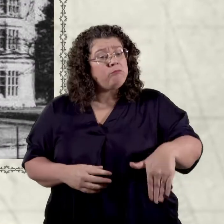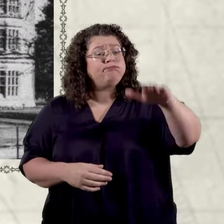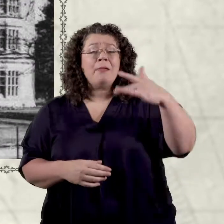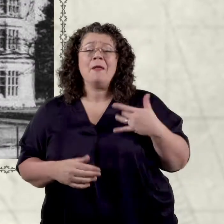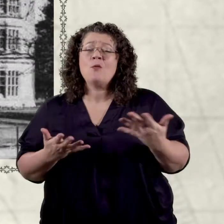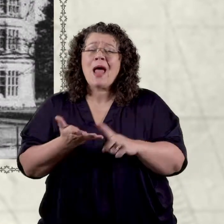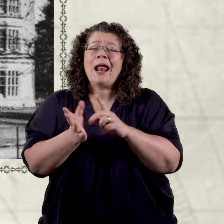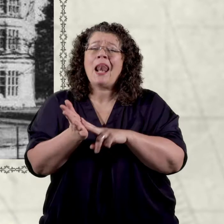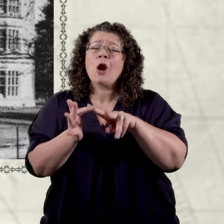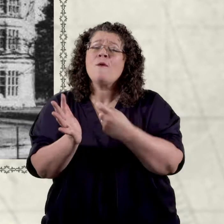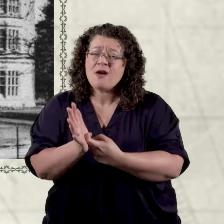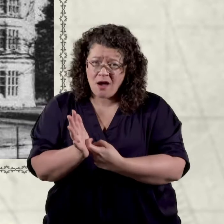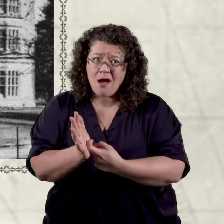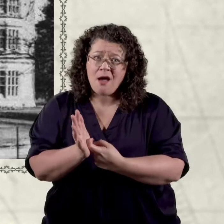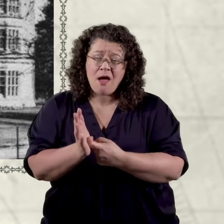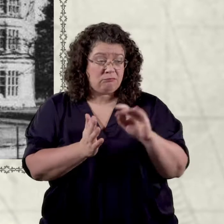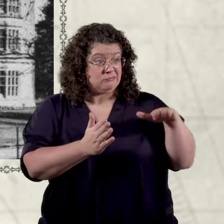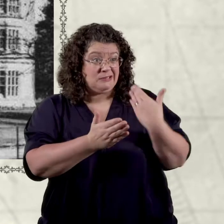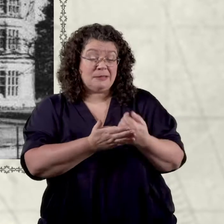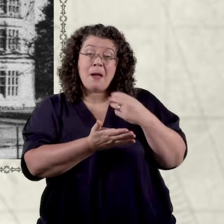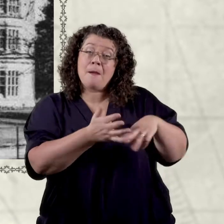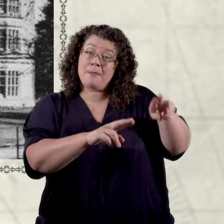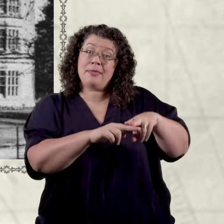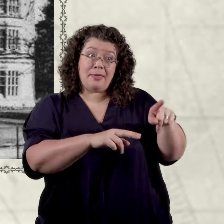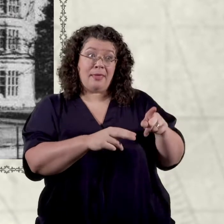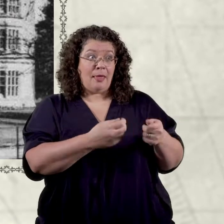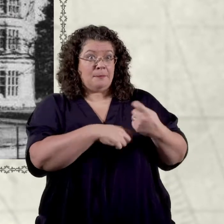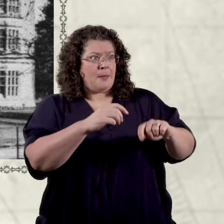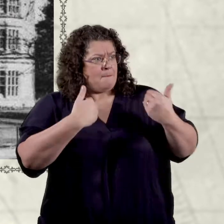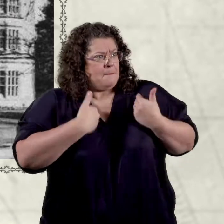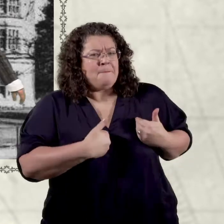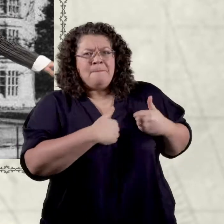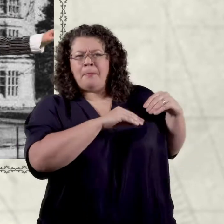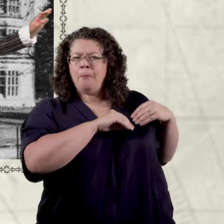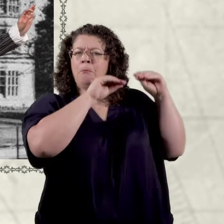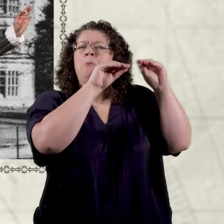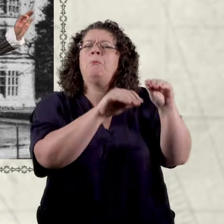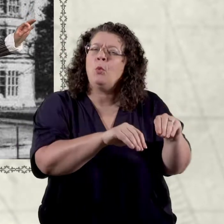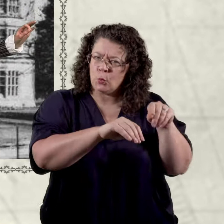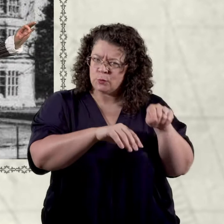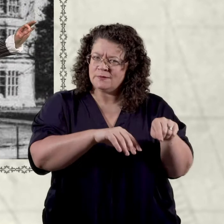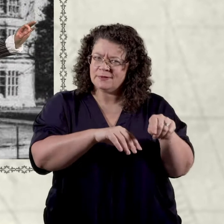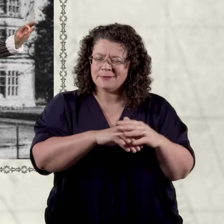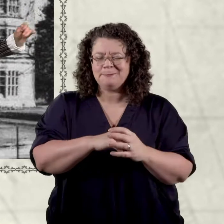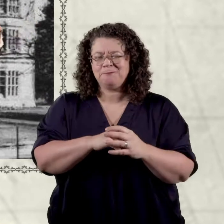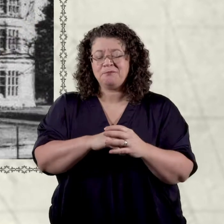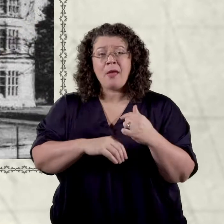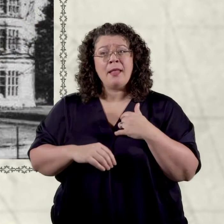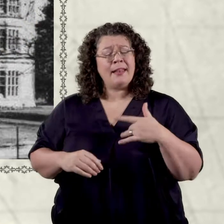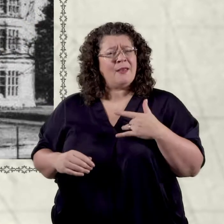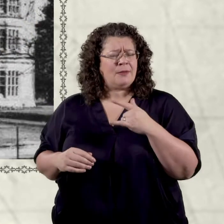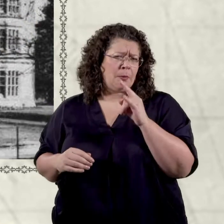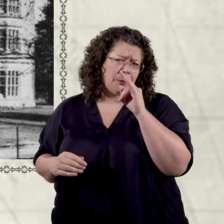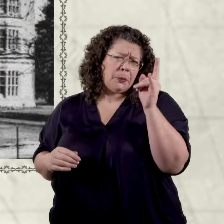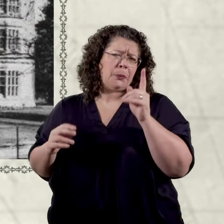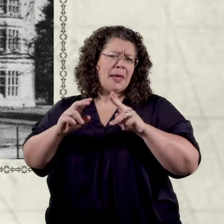in Llanover all my life, ever since my mother and father moved here after they made their fortune. I